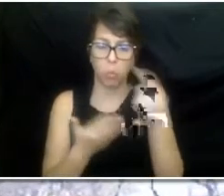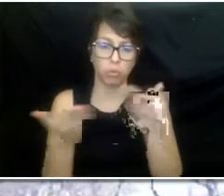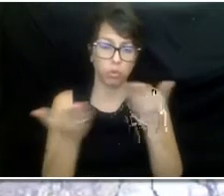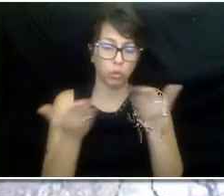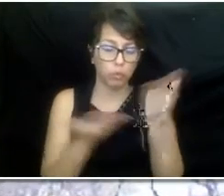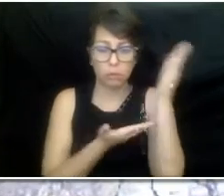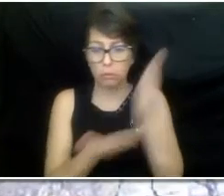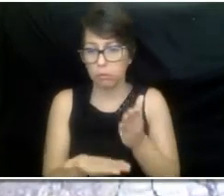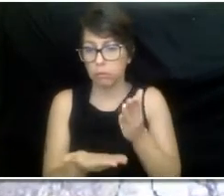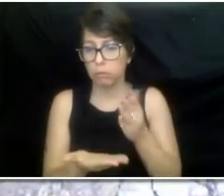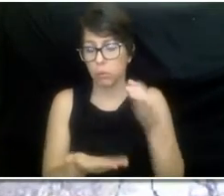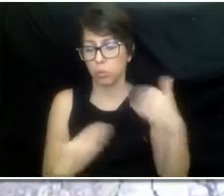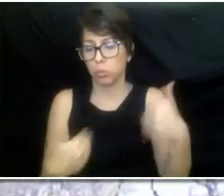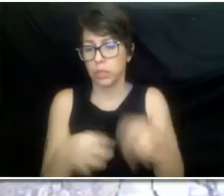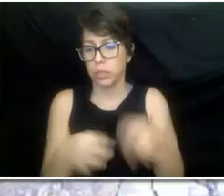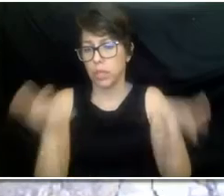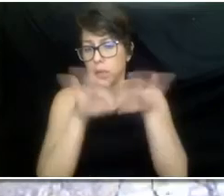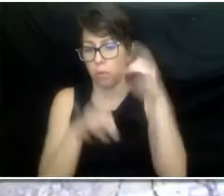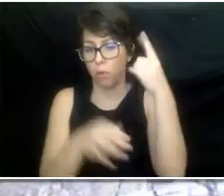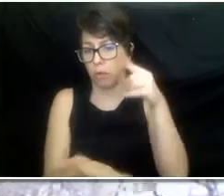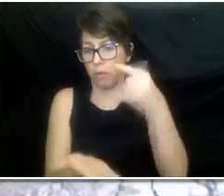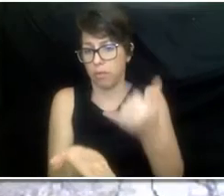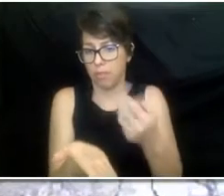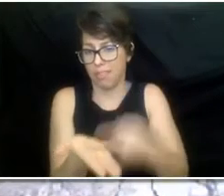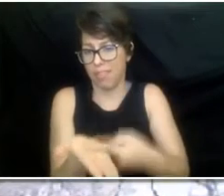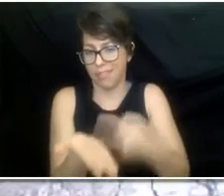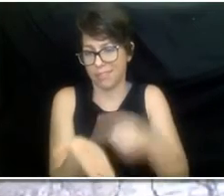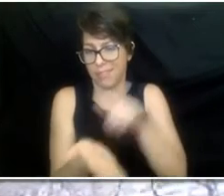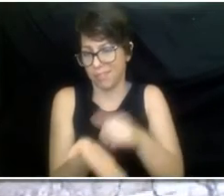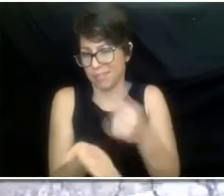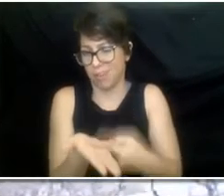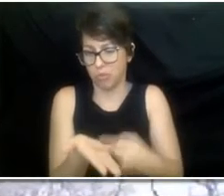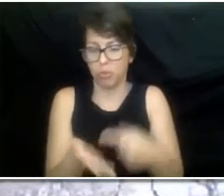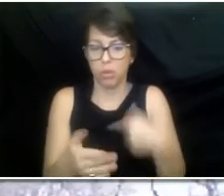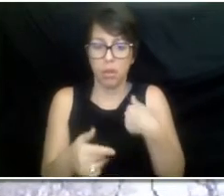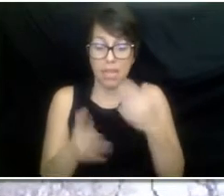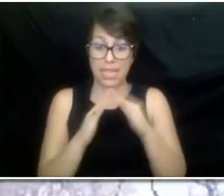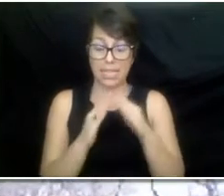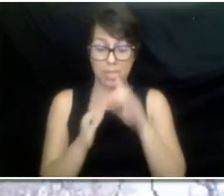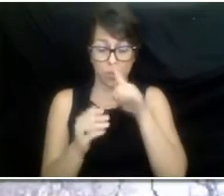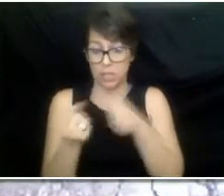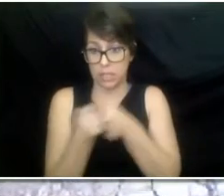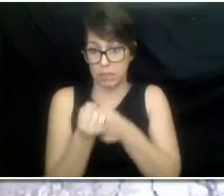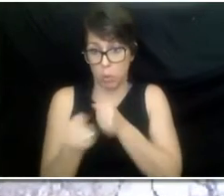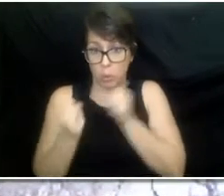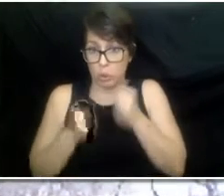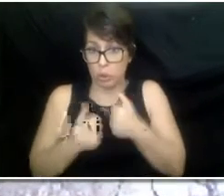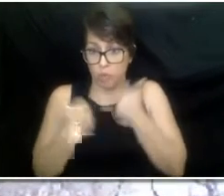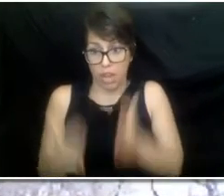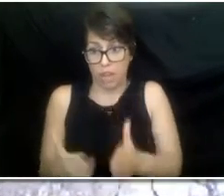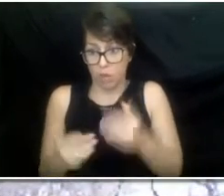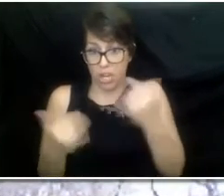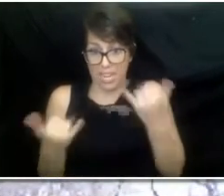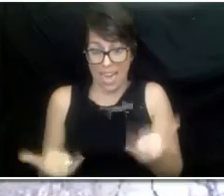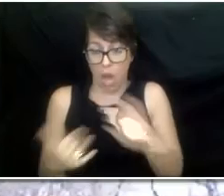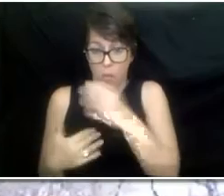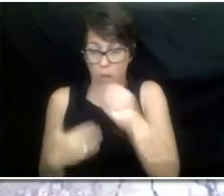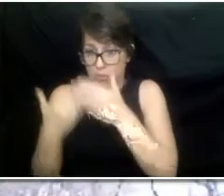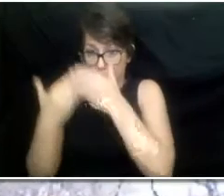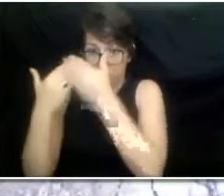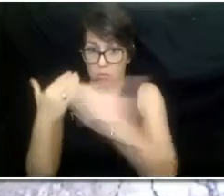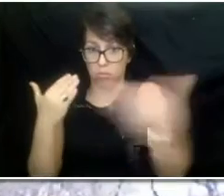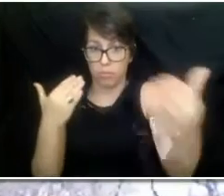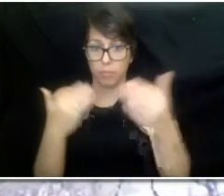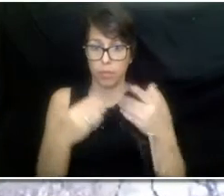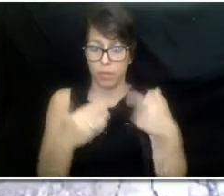services and Outreach we look forward to continuing to collaborate with the council our sister agencies and